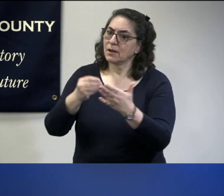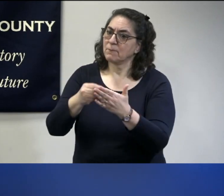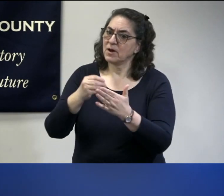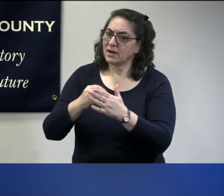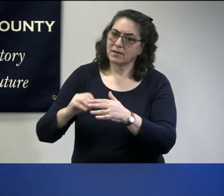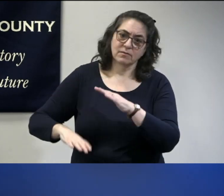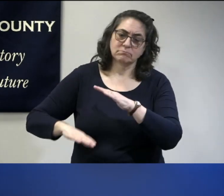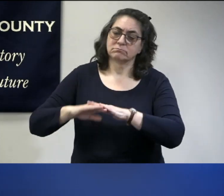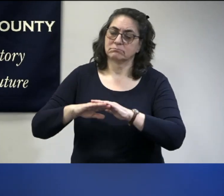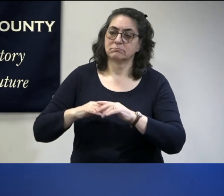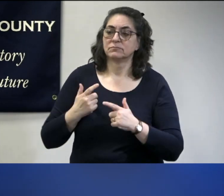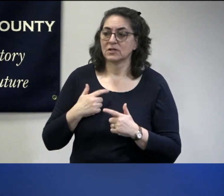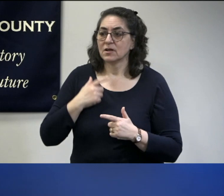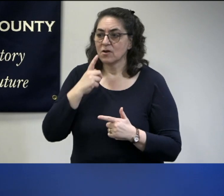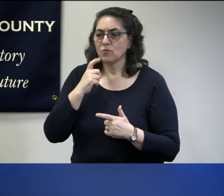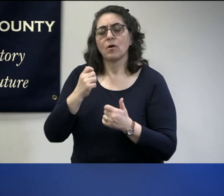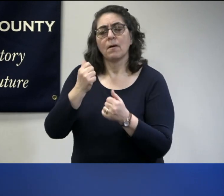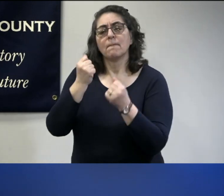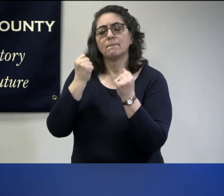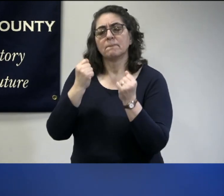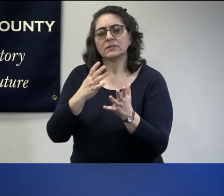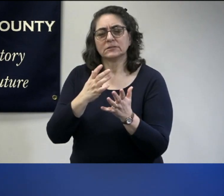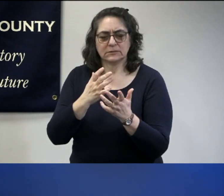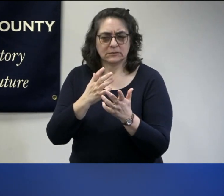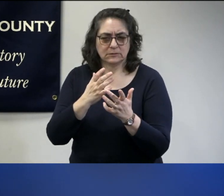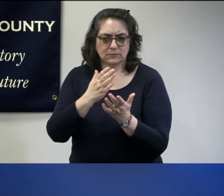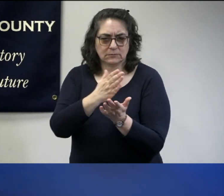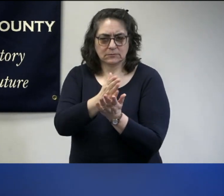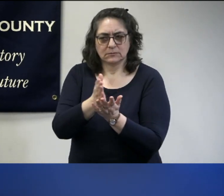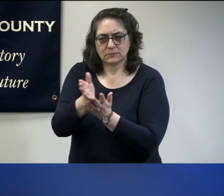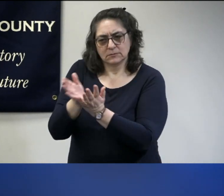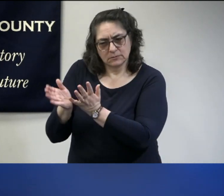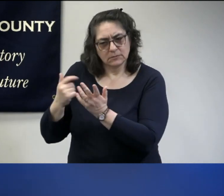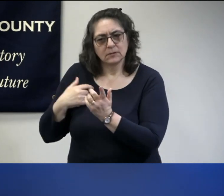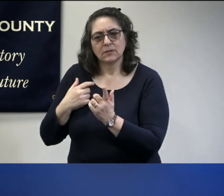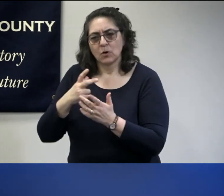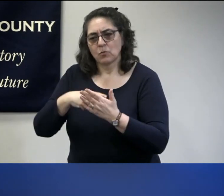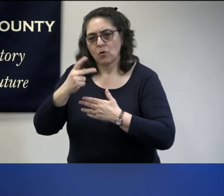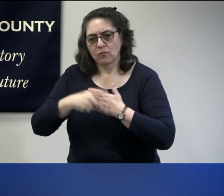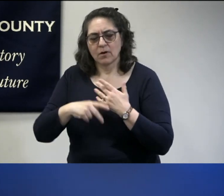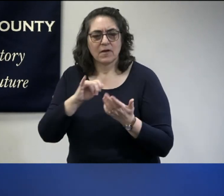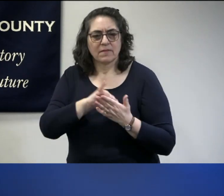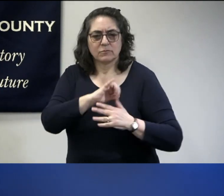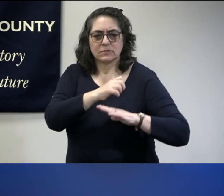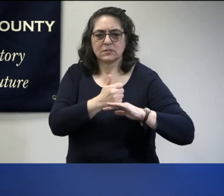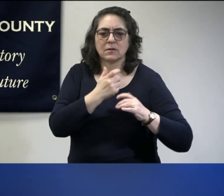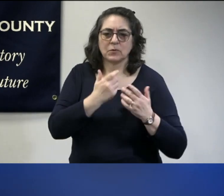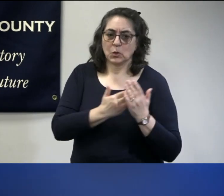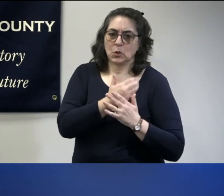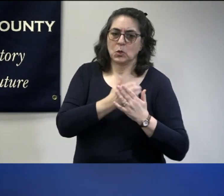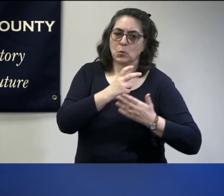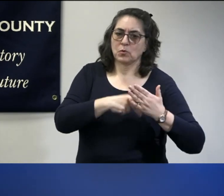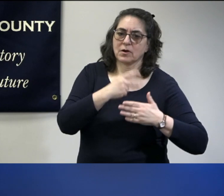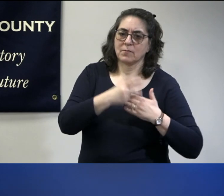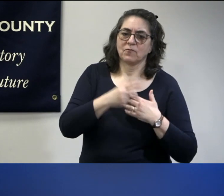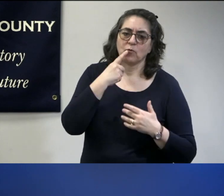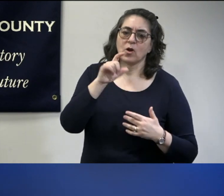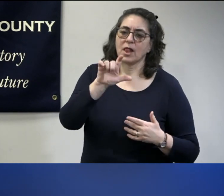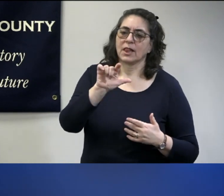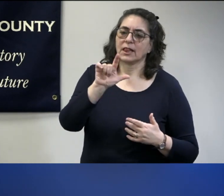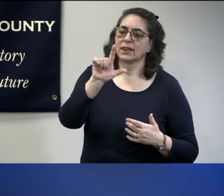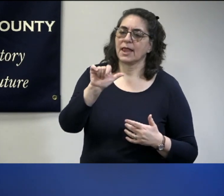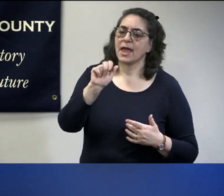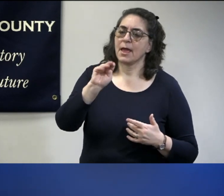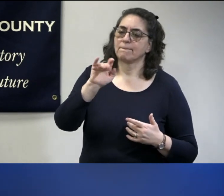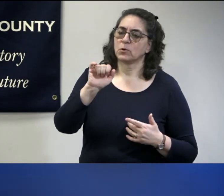multi-phase program, which was a new program, and that was for Lambert Castle in 2019. So we're very fortunate to be able